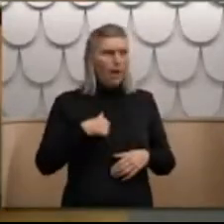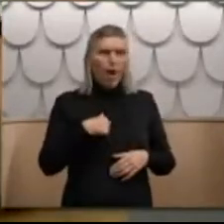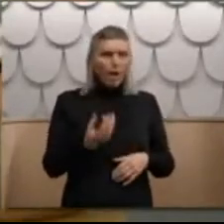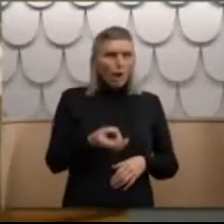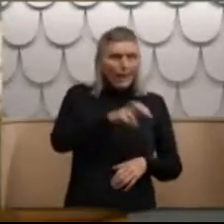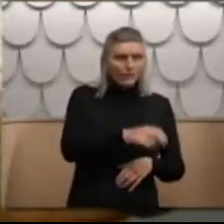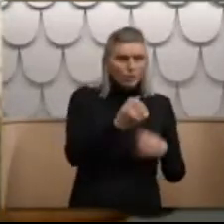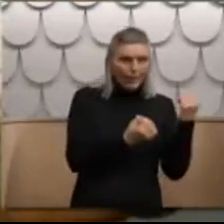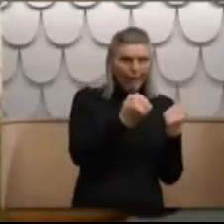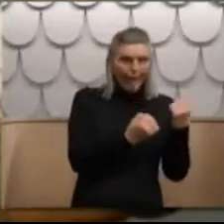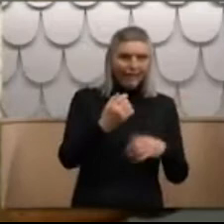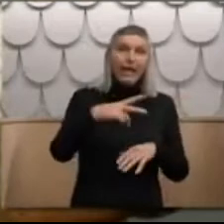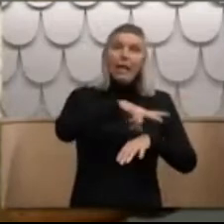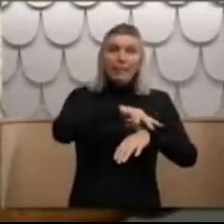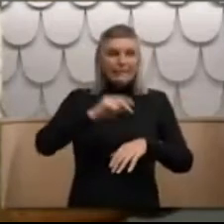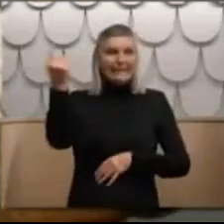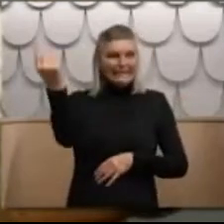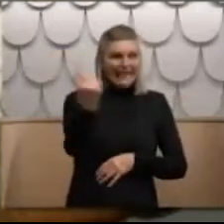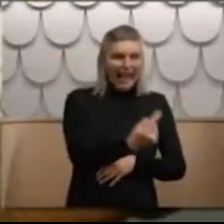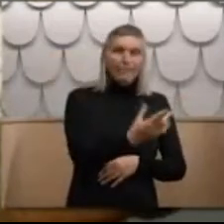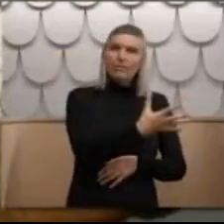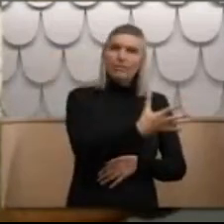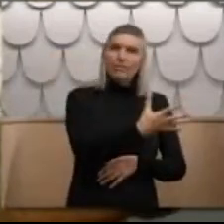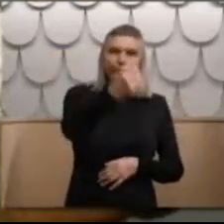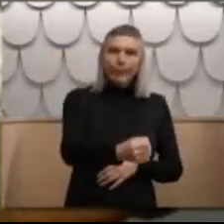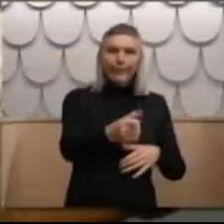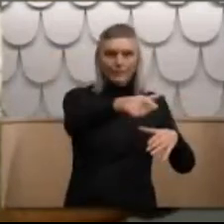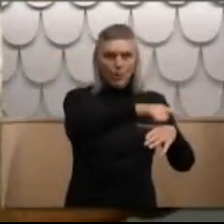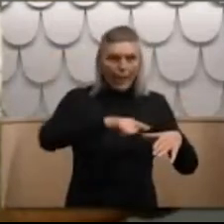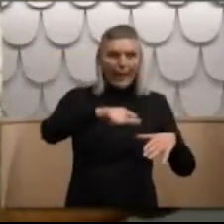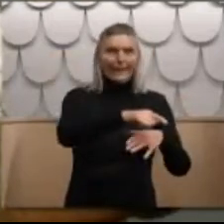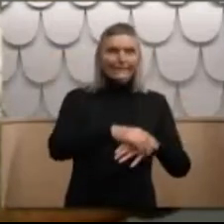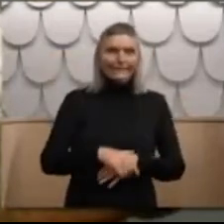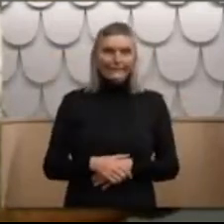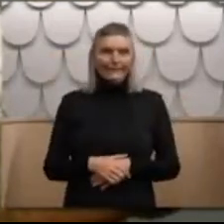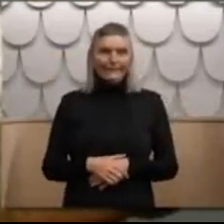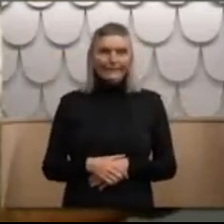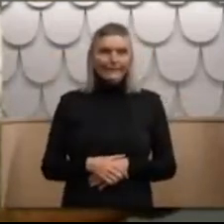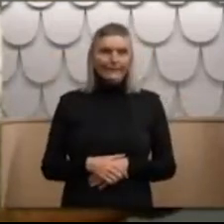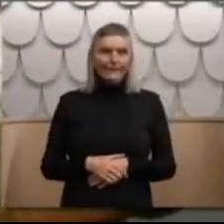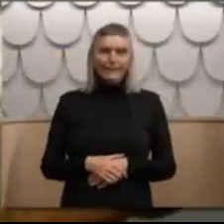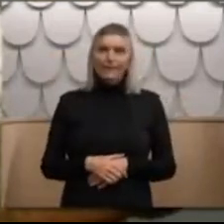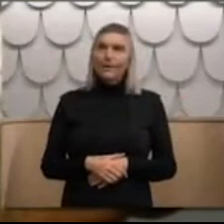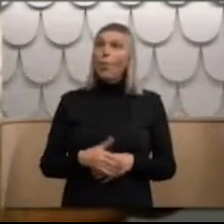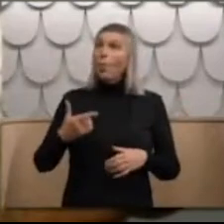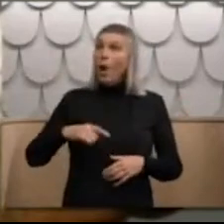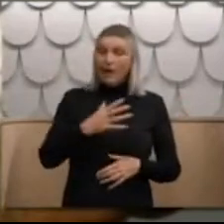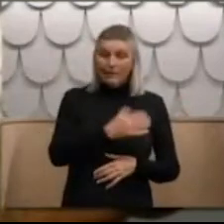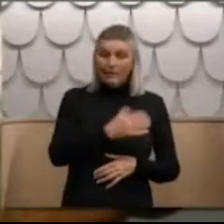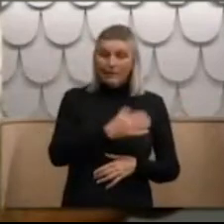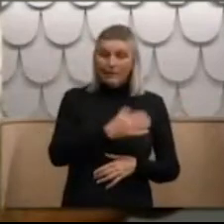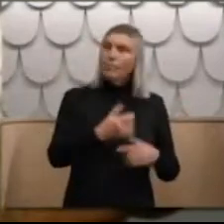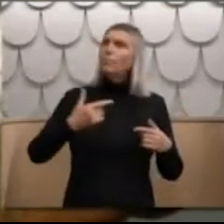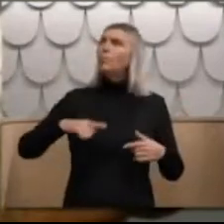back to the warfare homes, because no warfare home will take me. And you actually were taken